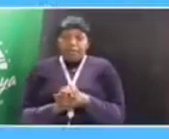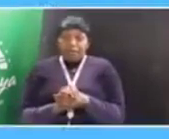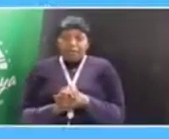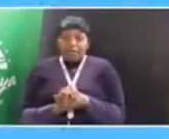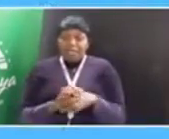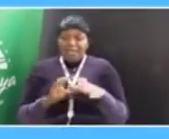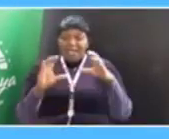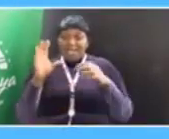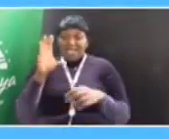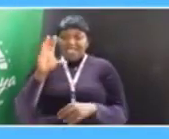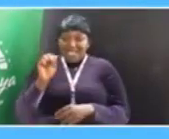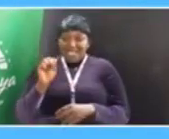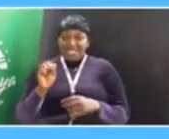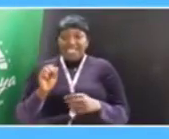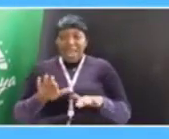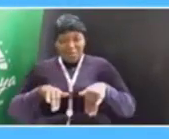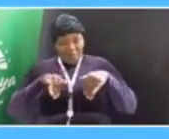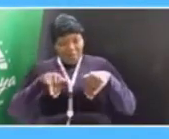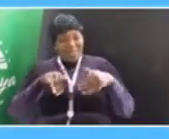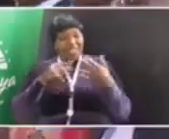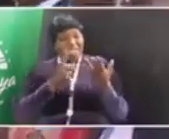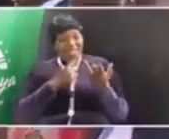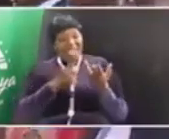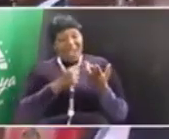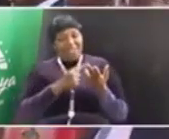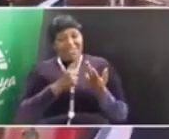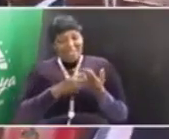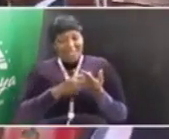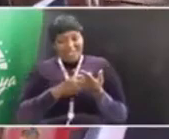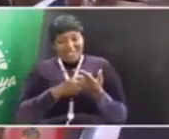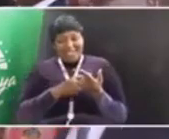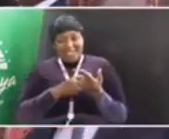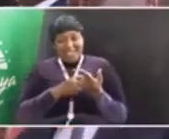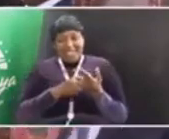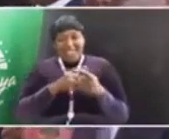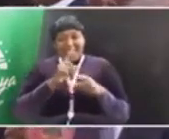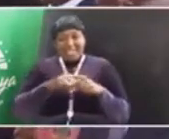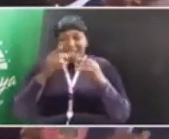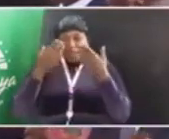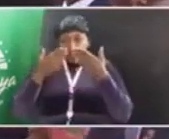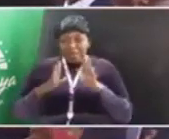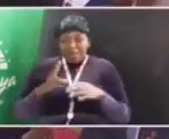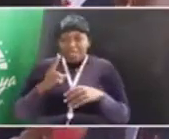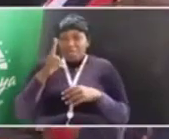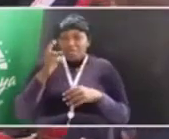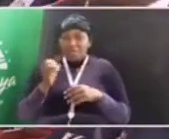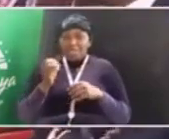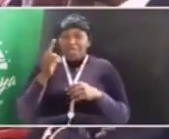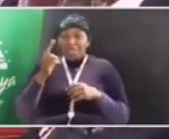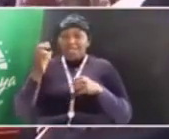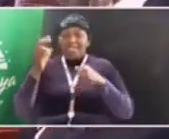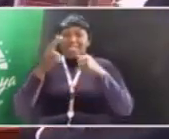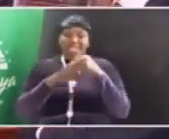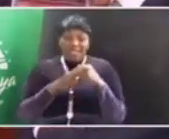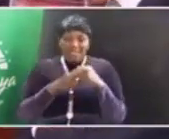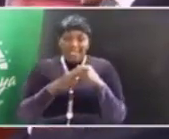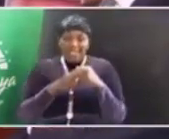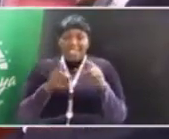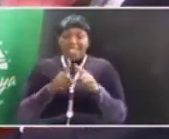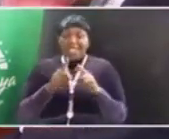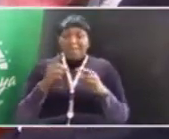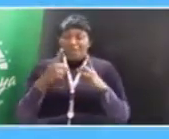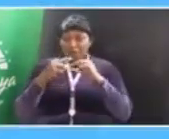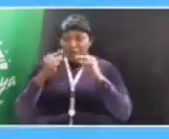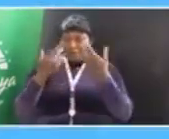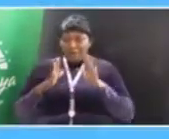Rebecca, I will be waiting and counting. And by 2027, as I have said, we